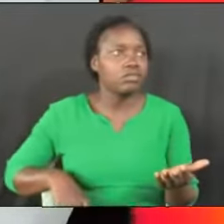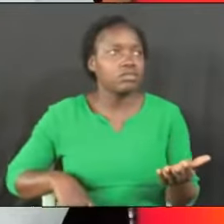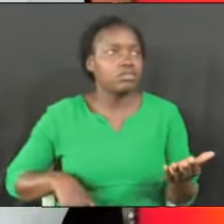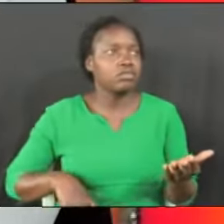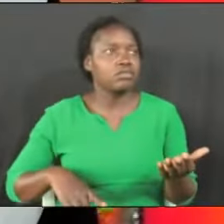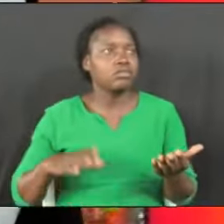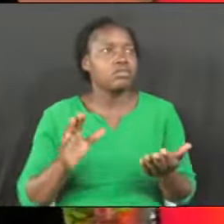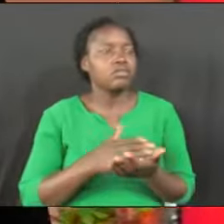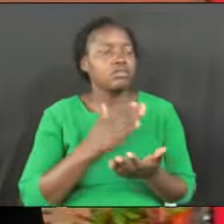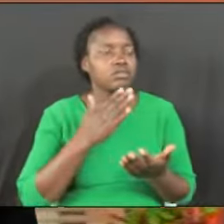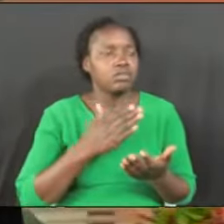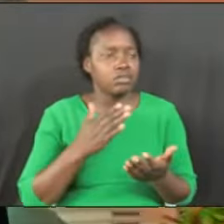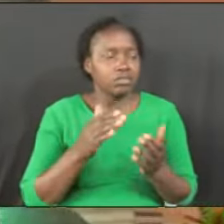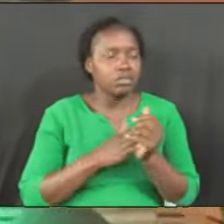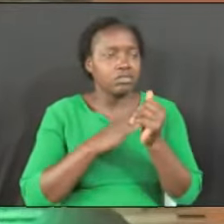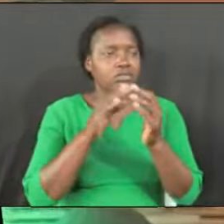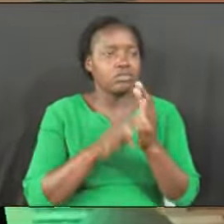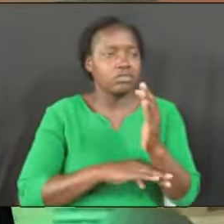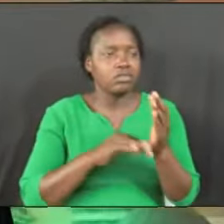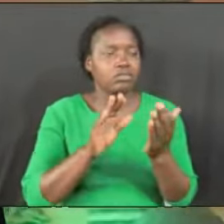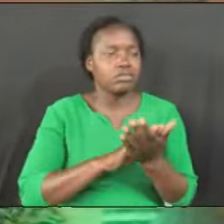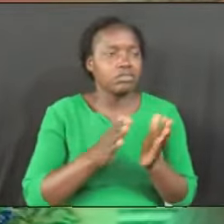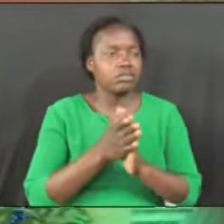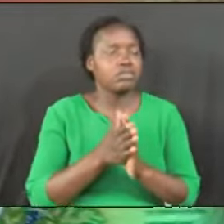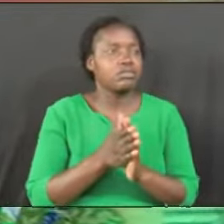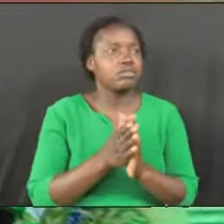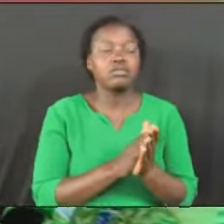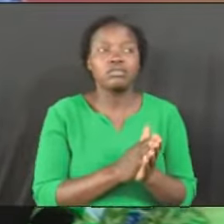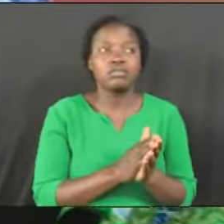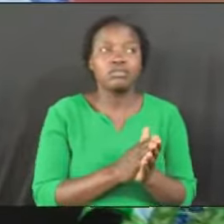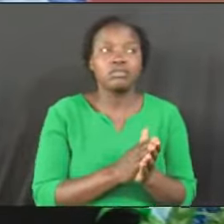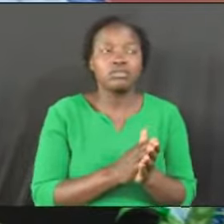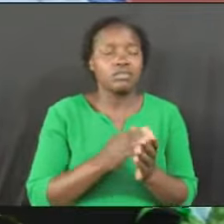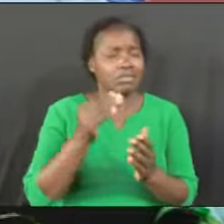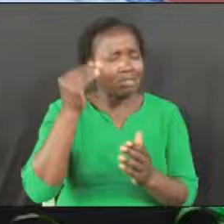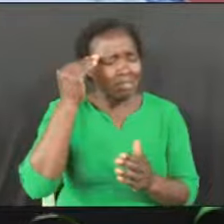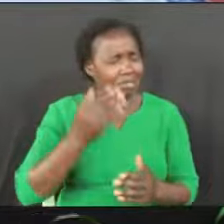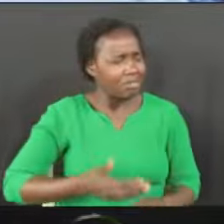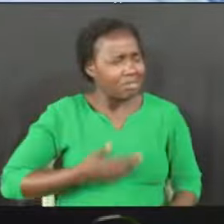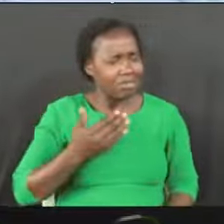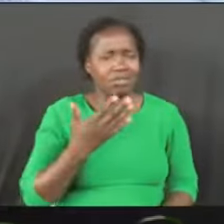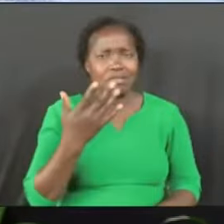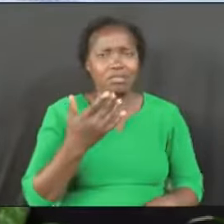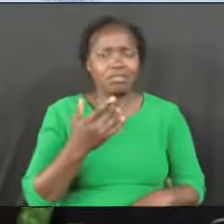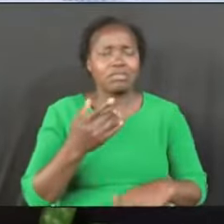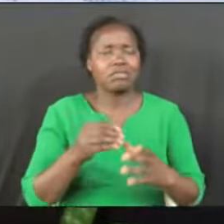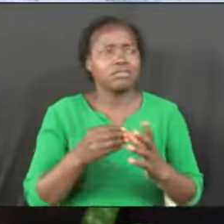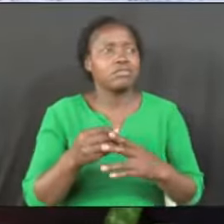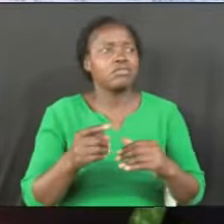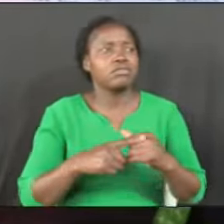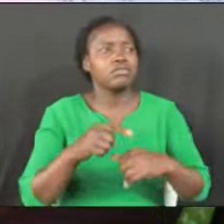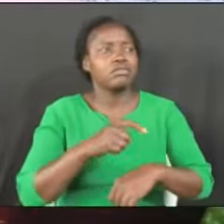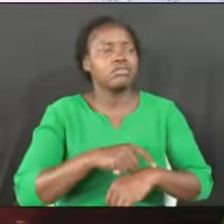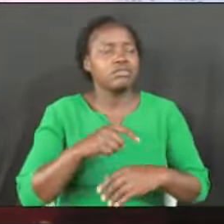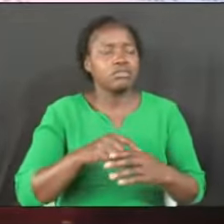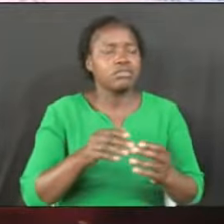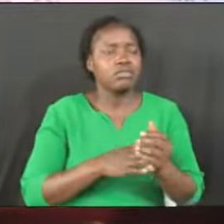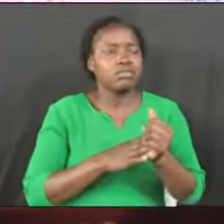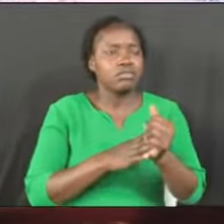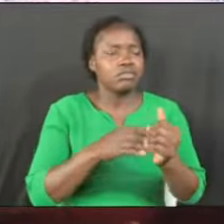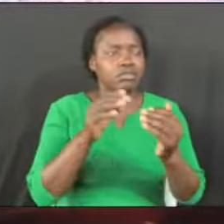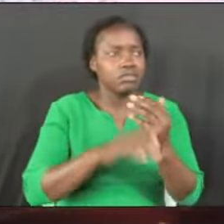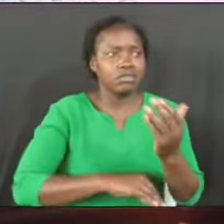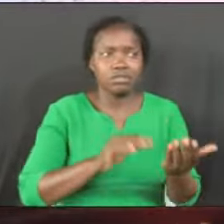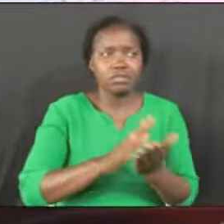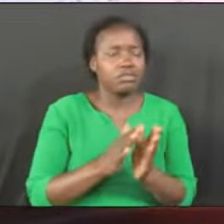some of the leadership were getting mad. But after about five or six times of the leadership getting mad, they realized too that this was